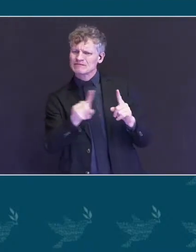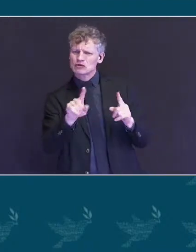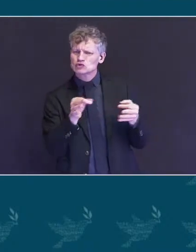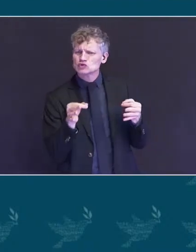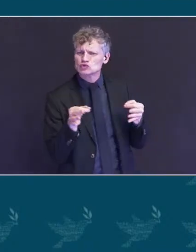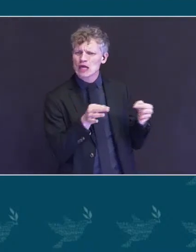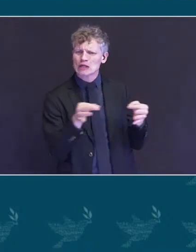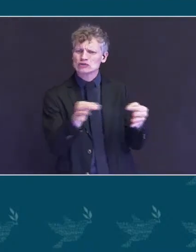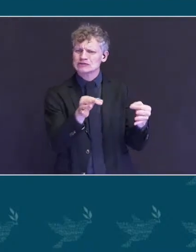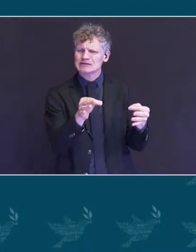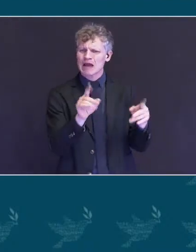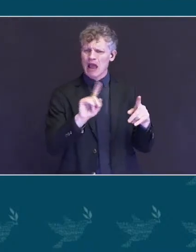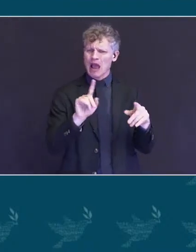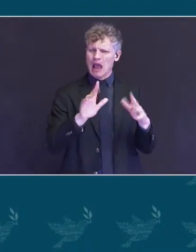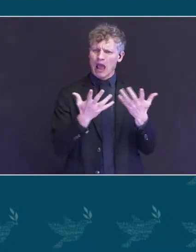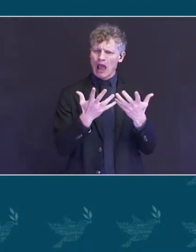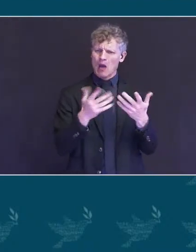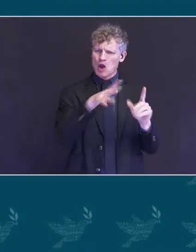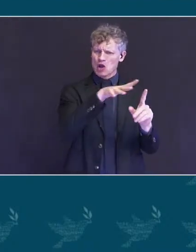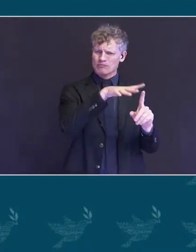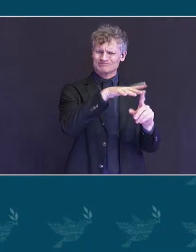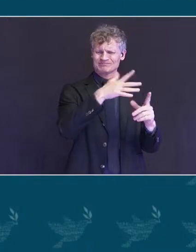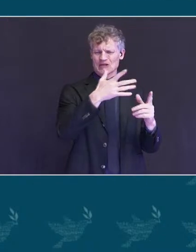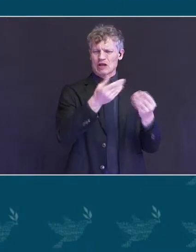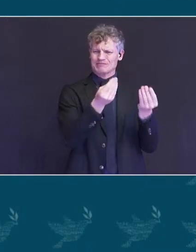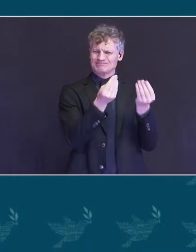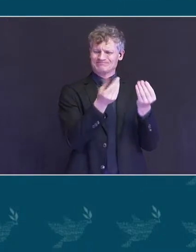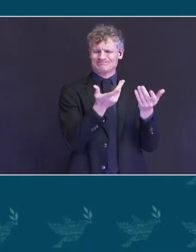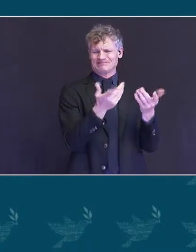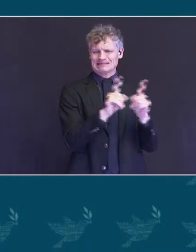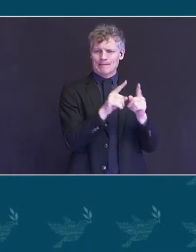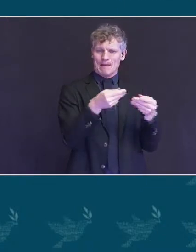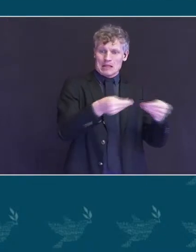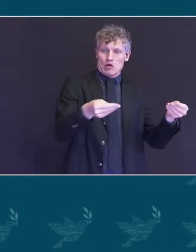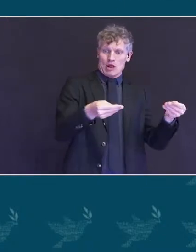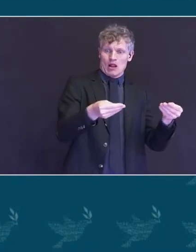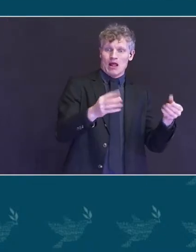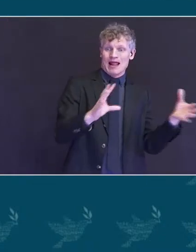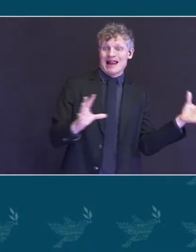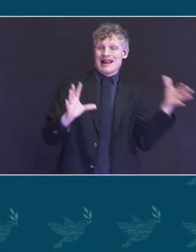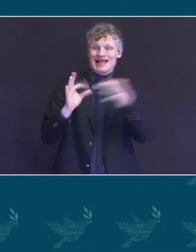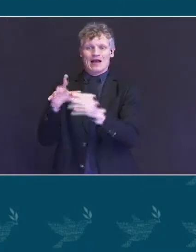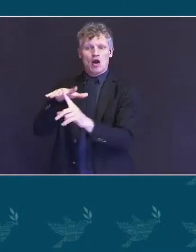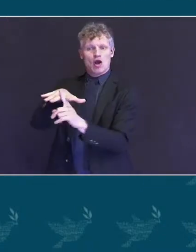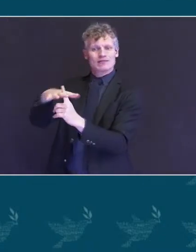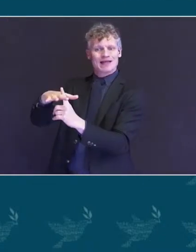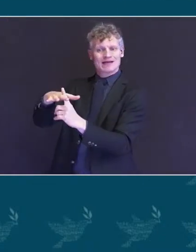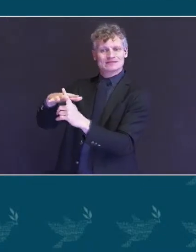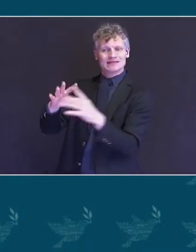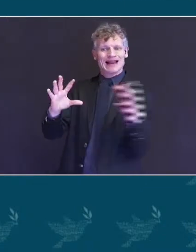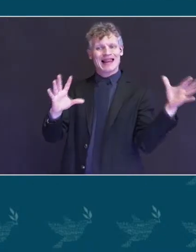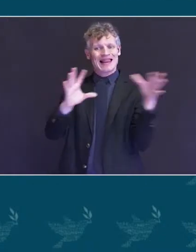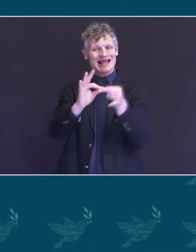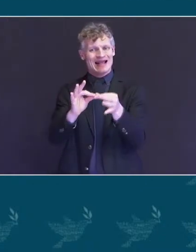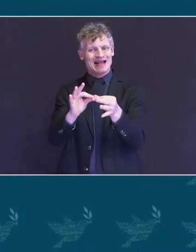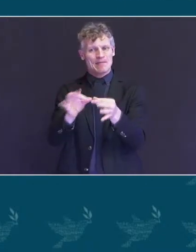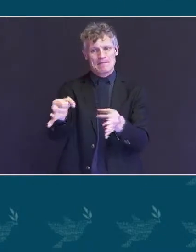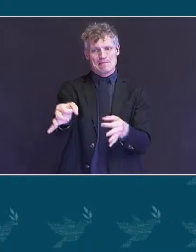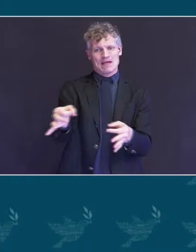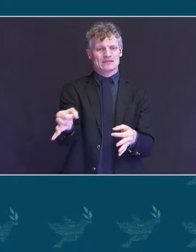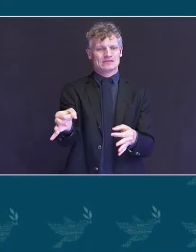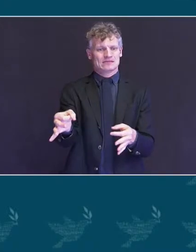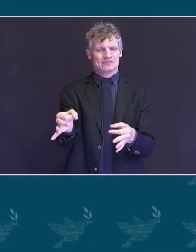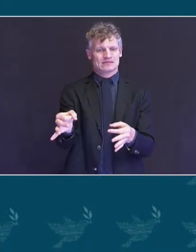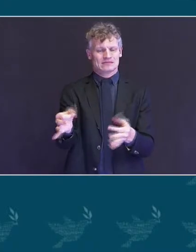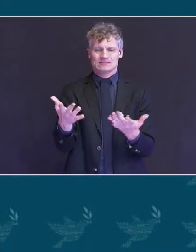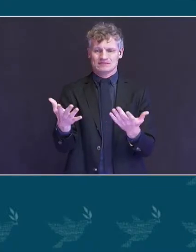and ensuring equitable access to foundational literacy and numeracy resources across